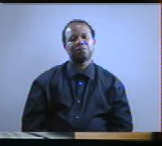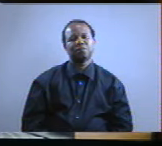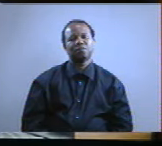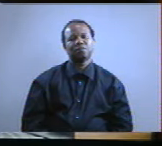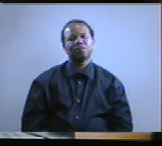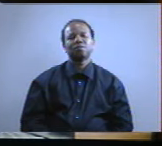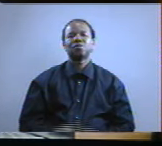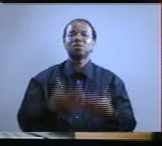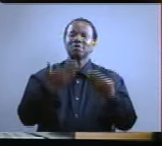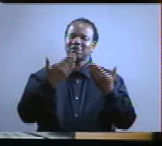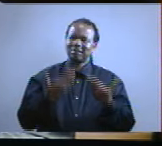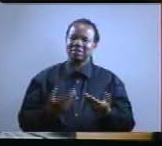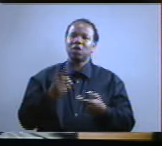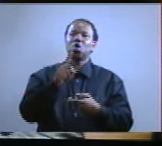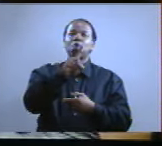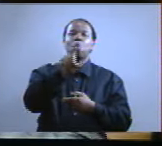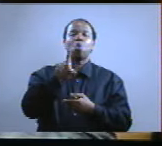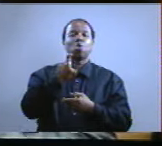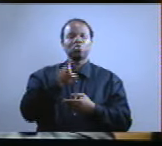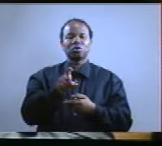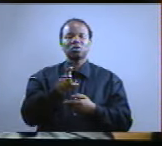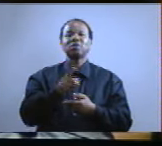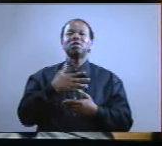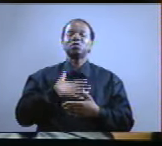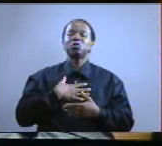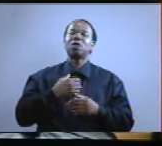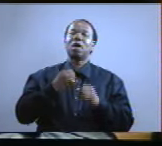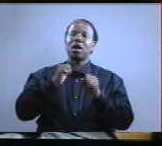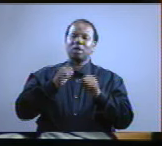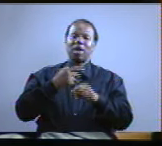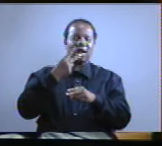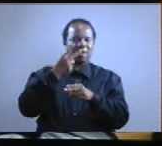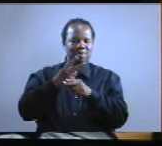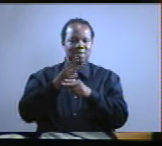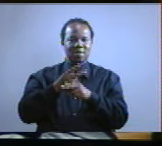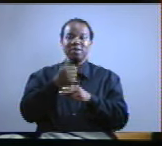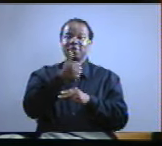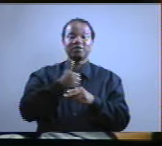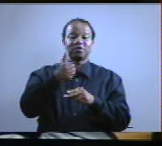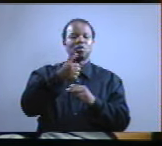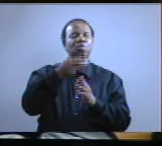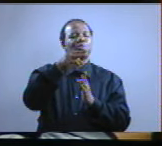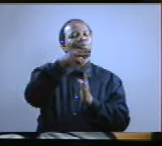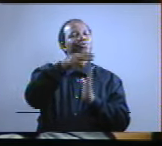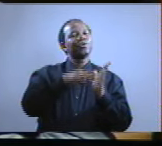The question is accordingly agreed to, and the Secretary will read the bill a second time. Order, honourable members.